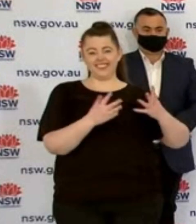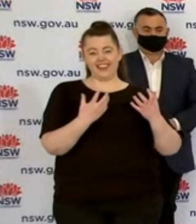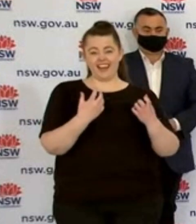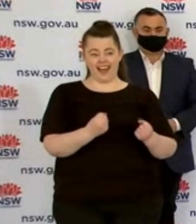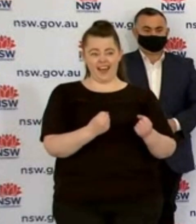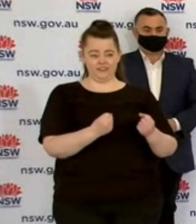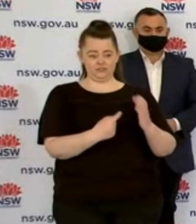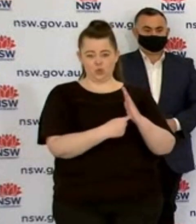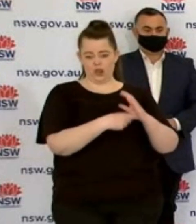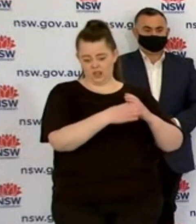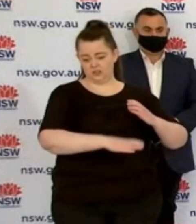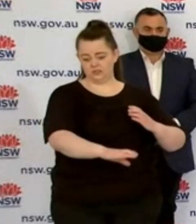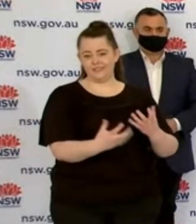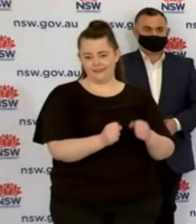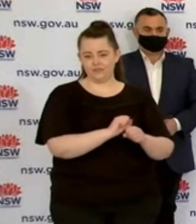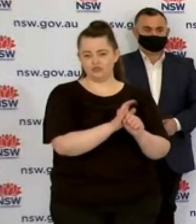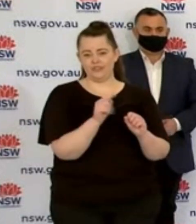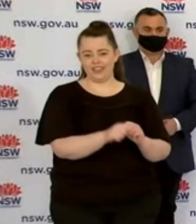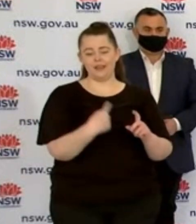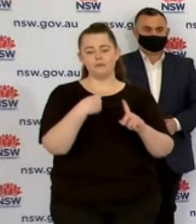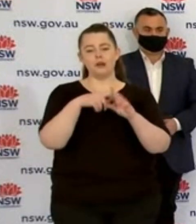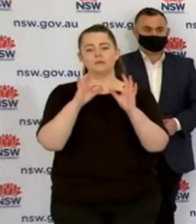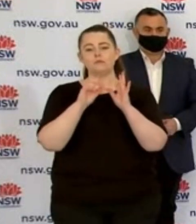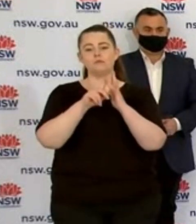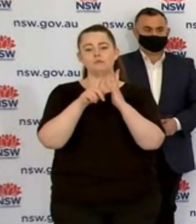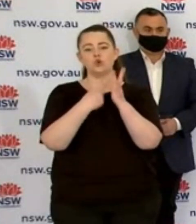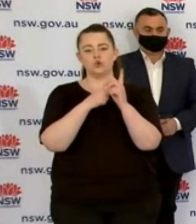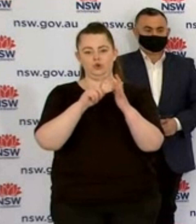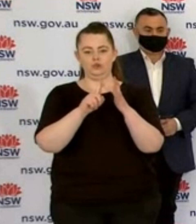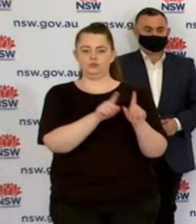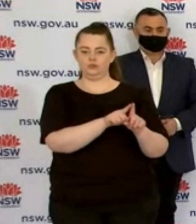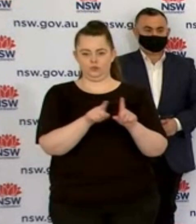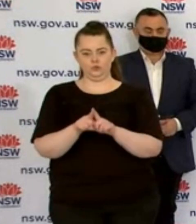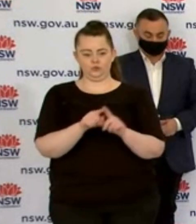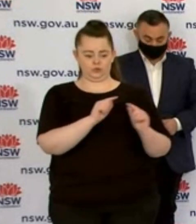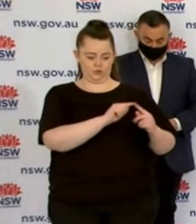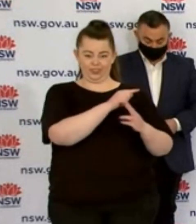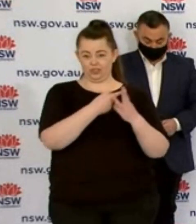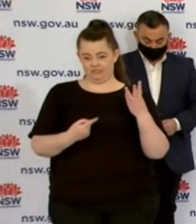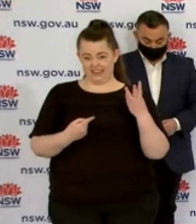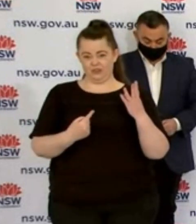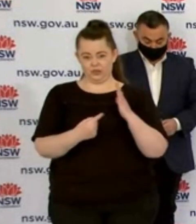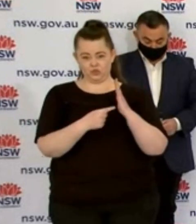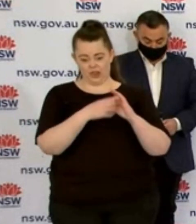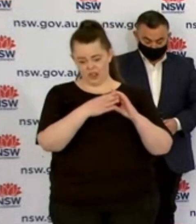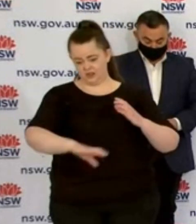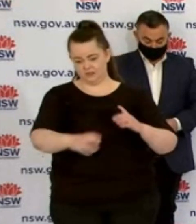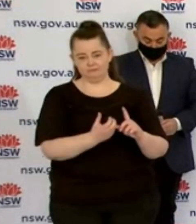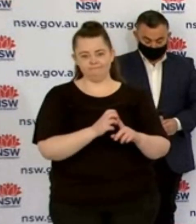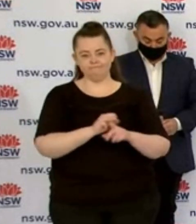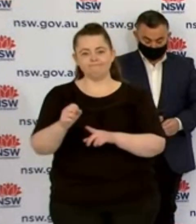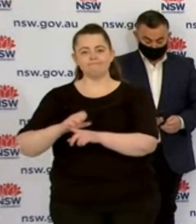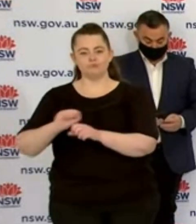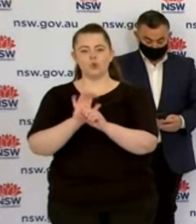again, the Bourke, which reflects my concern around Western New South Wales. In terms